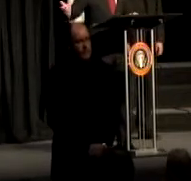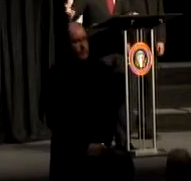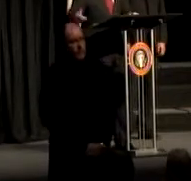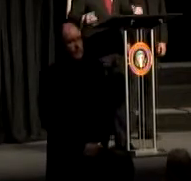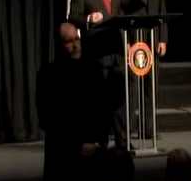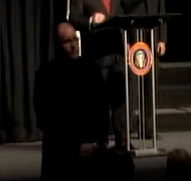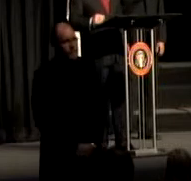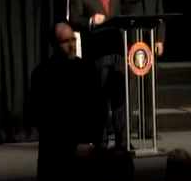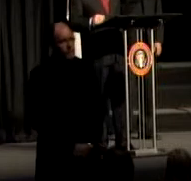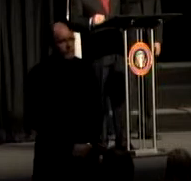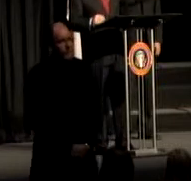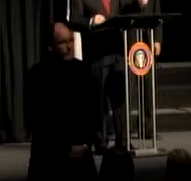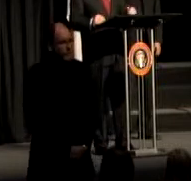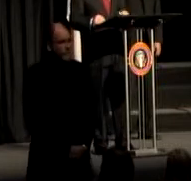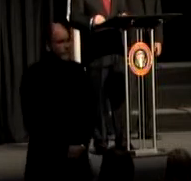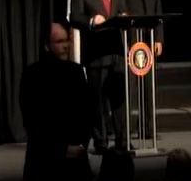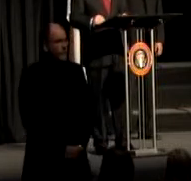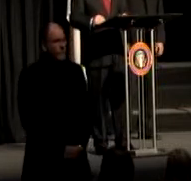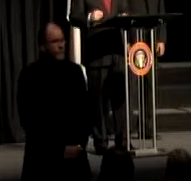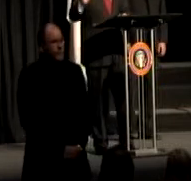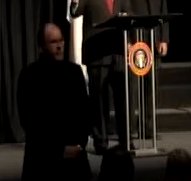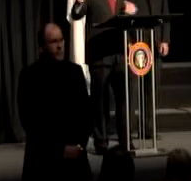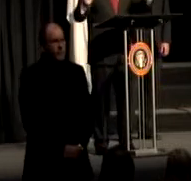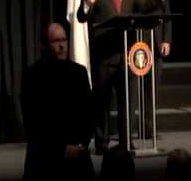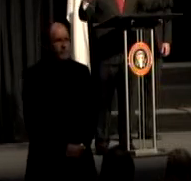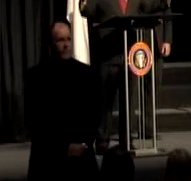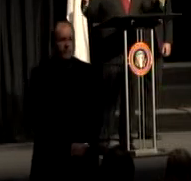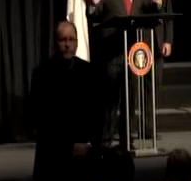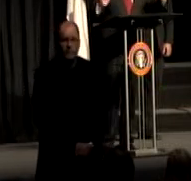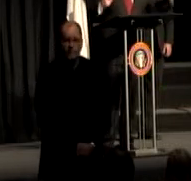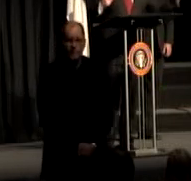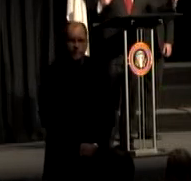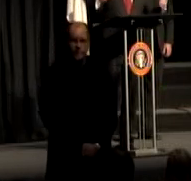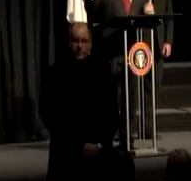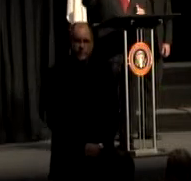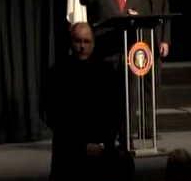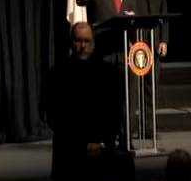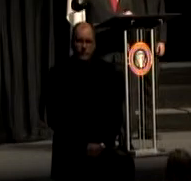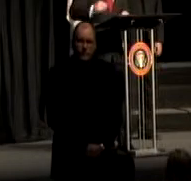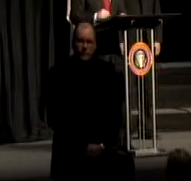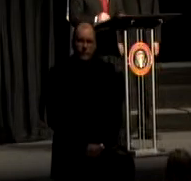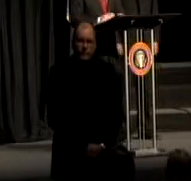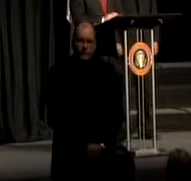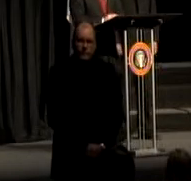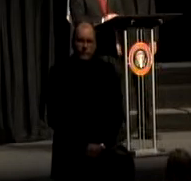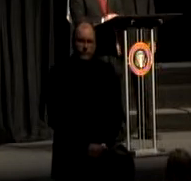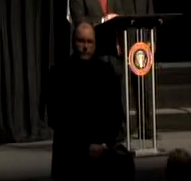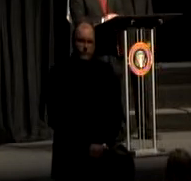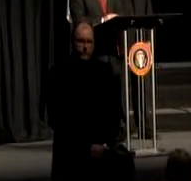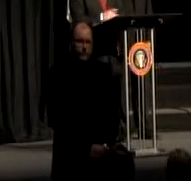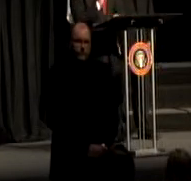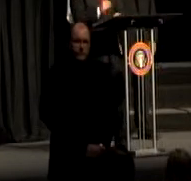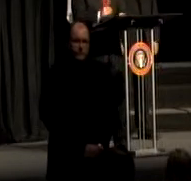because maybe their parents or because their spouse makes them to come we sometimes don't understand why they are here and they don't understand what we are